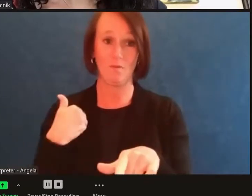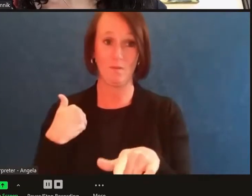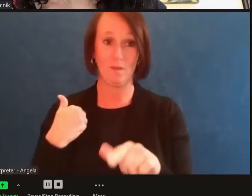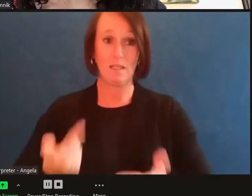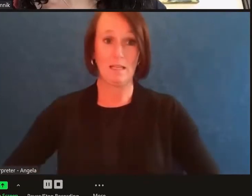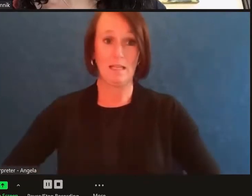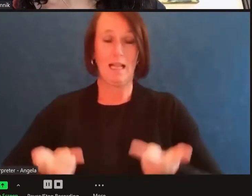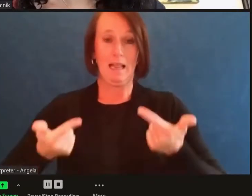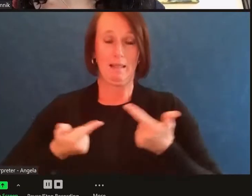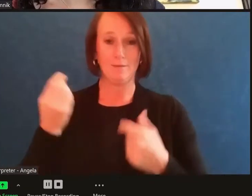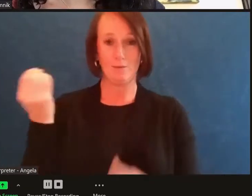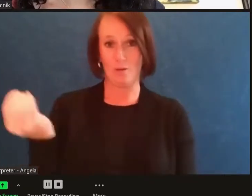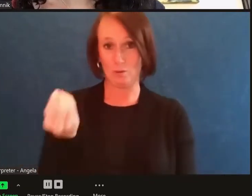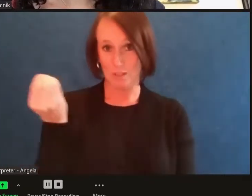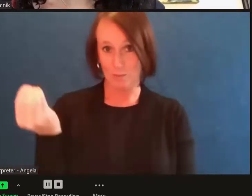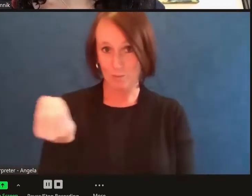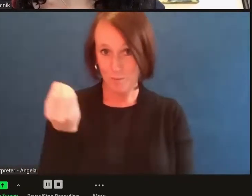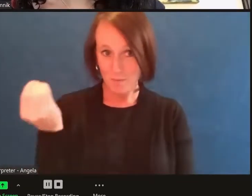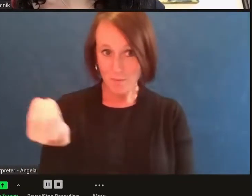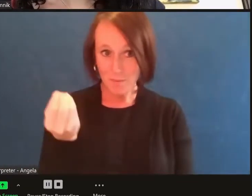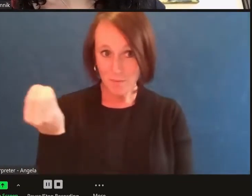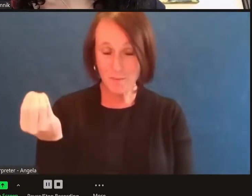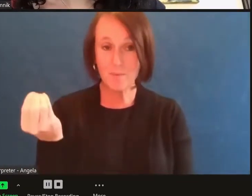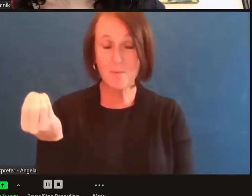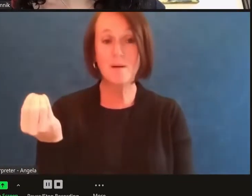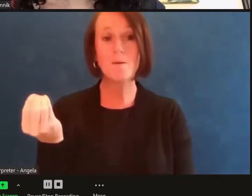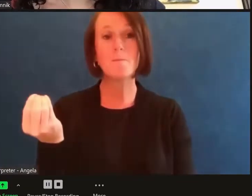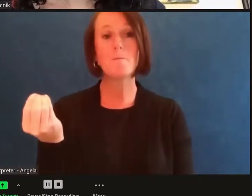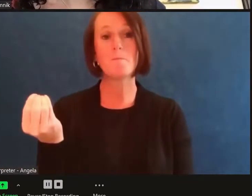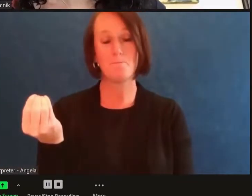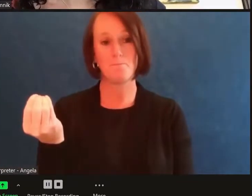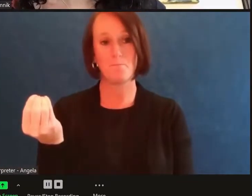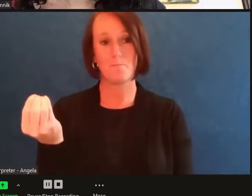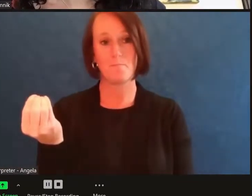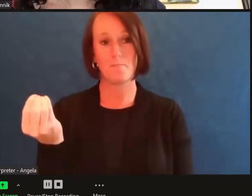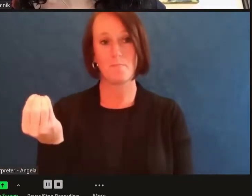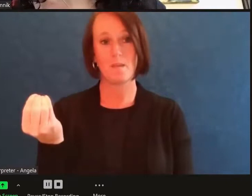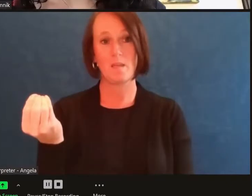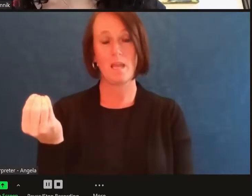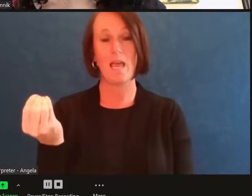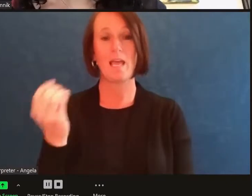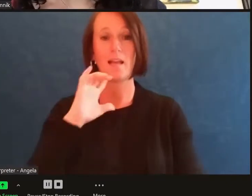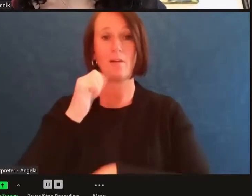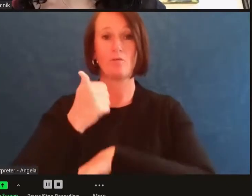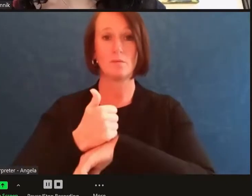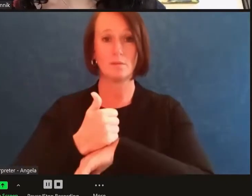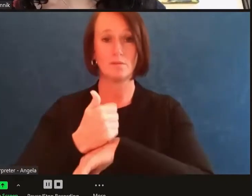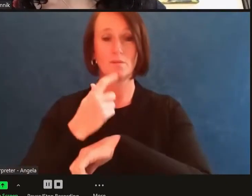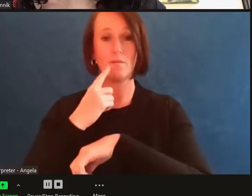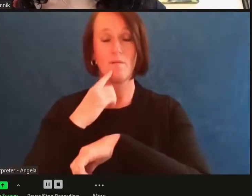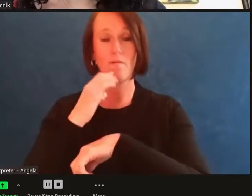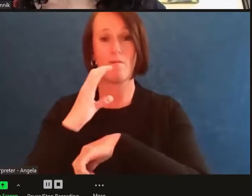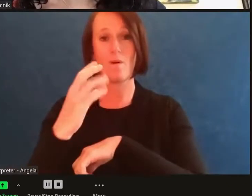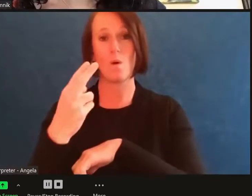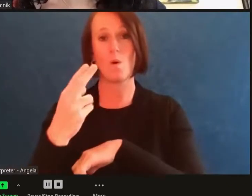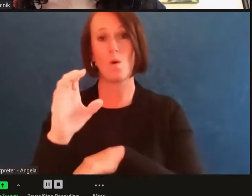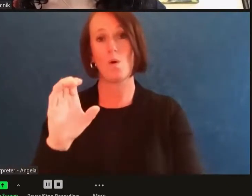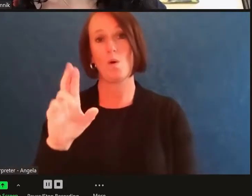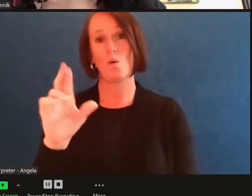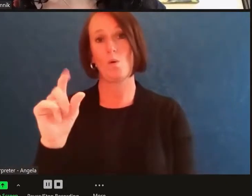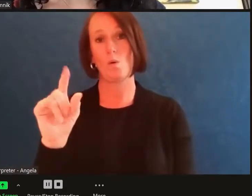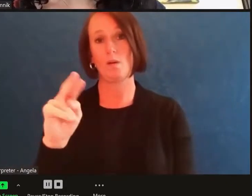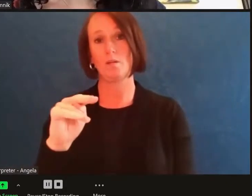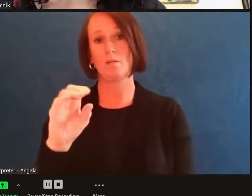Guelph, Ontario, and is the co-founder of Creation of Hope, a charity that provides care for orphans